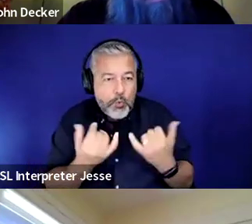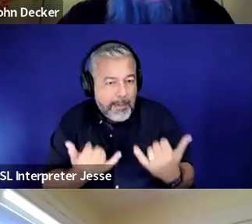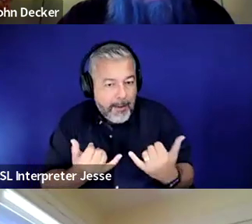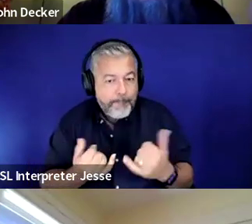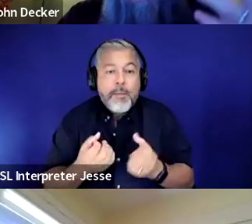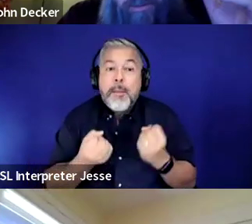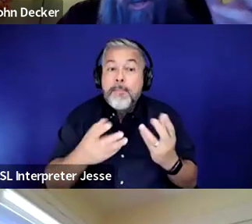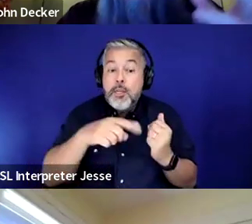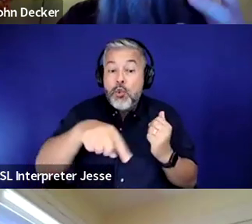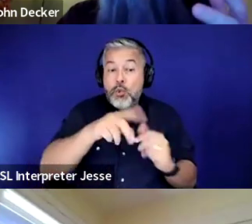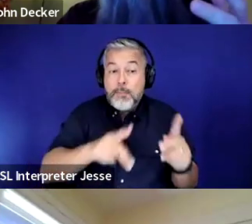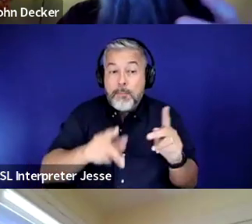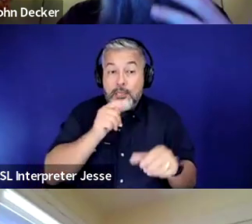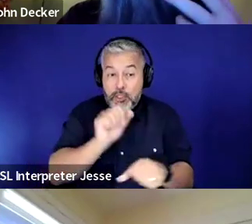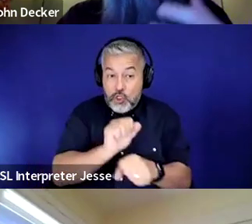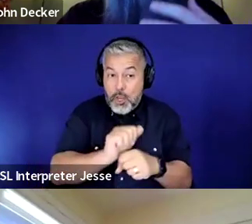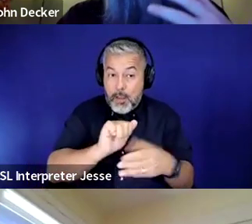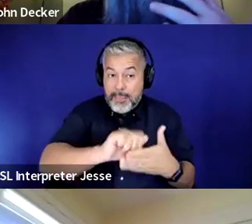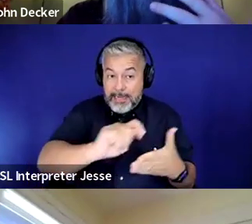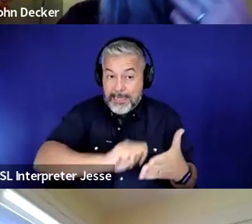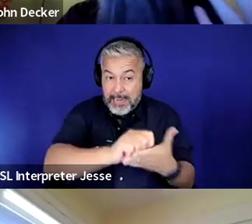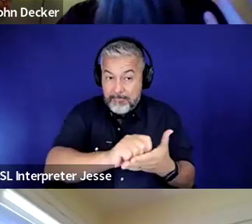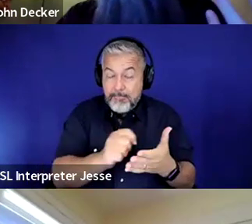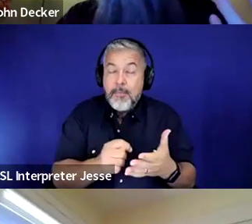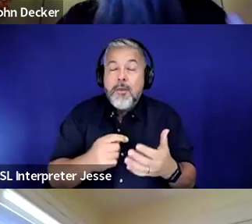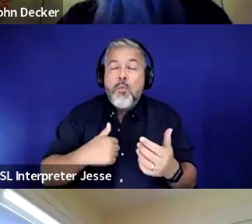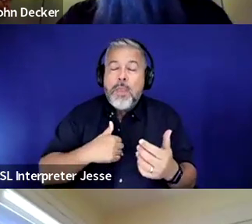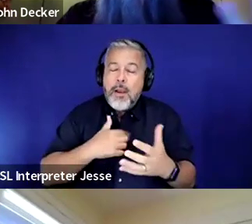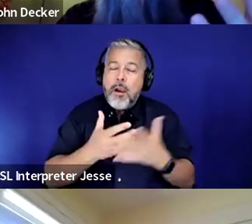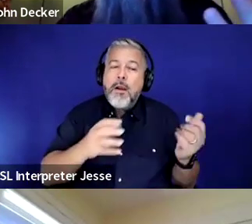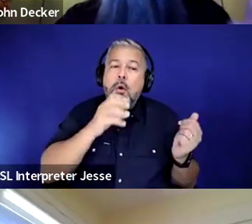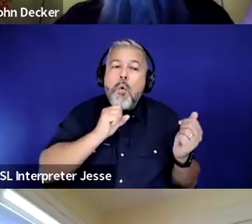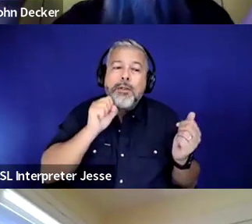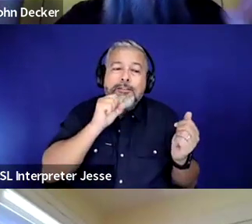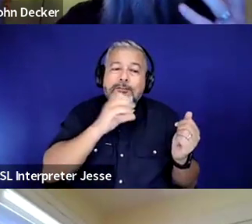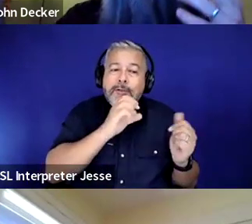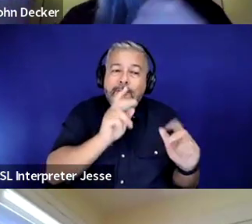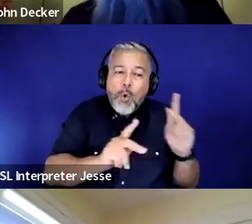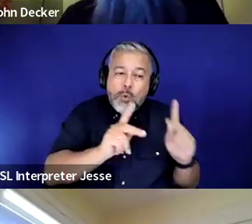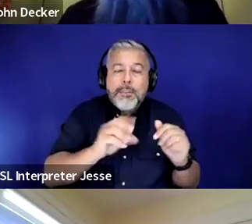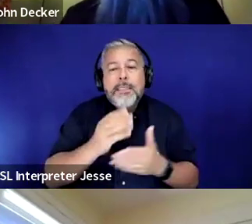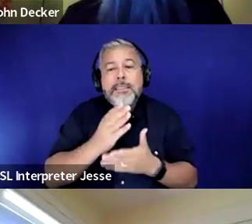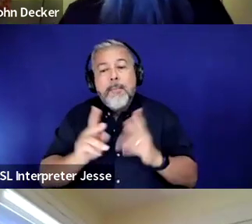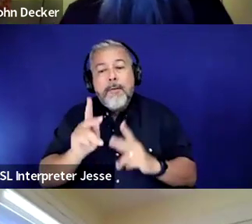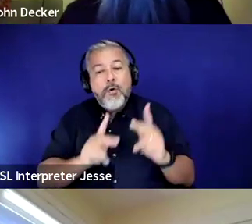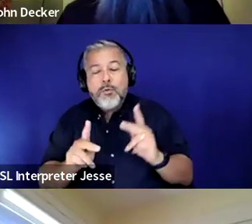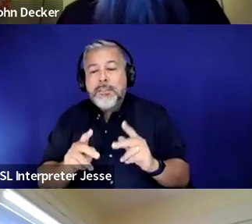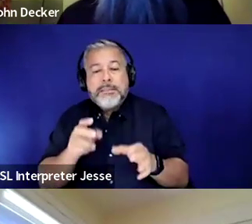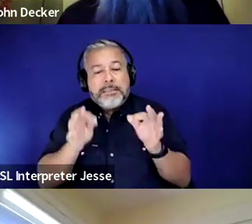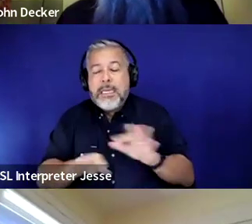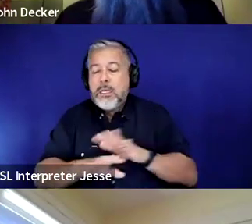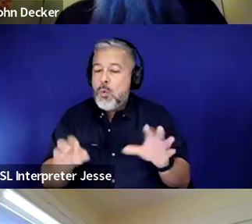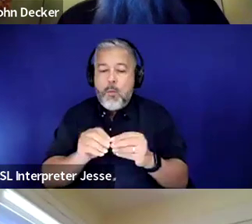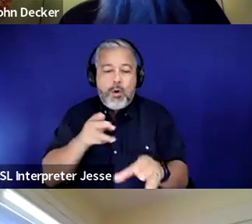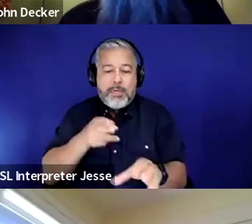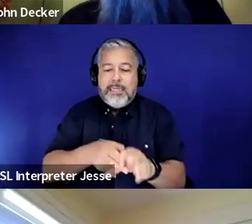people that were in those jobs at that time, we had a lot of older folks, and we did have some folks that decided to no longer participate in day services,